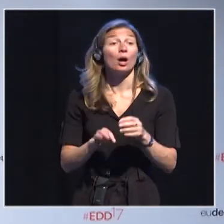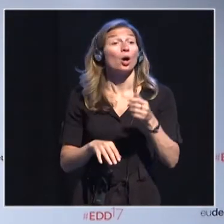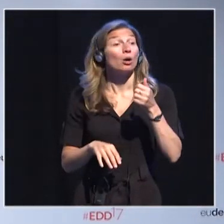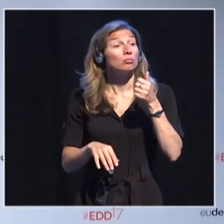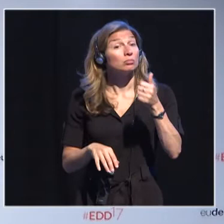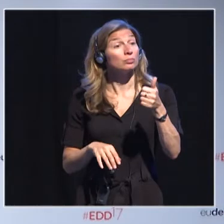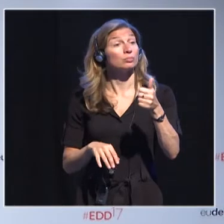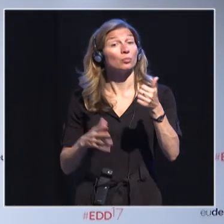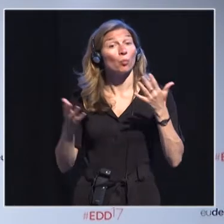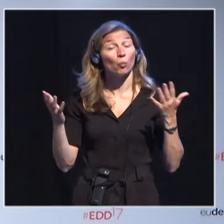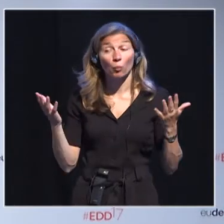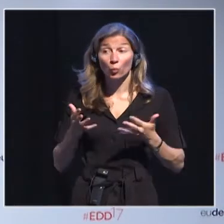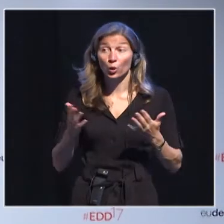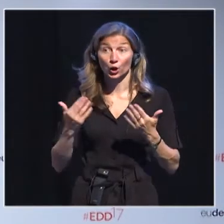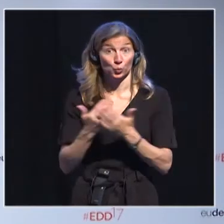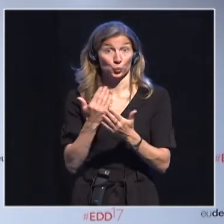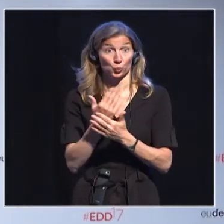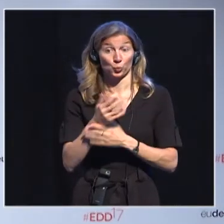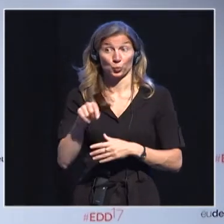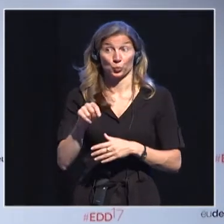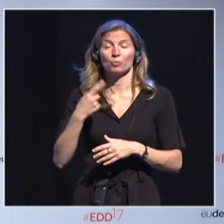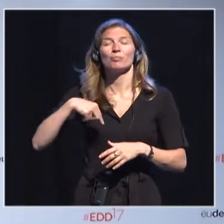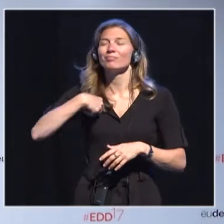to overestimate the impact of technology in the